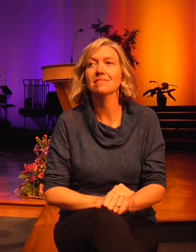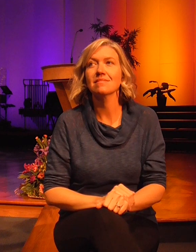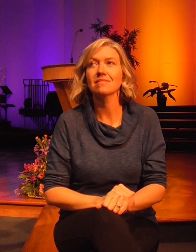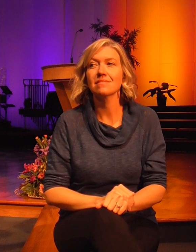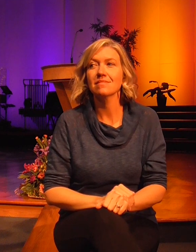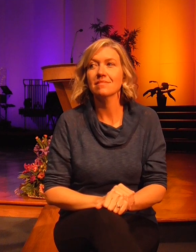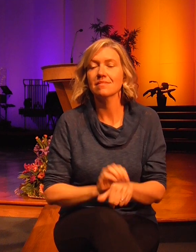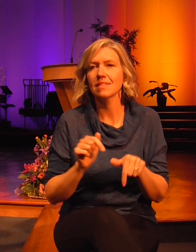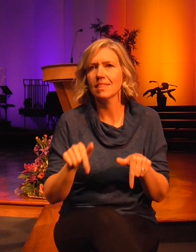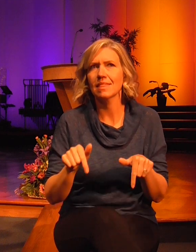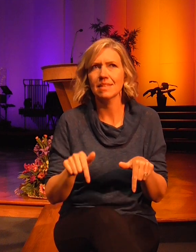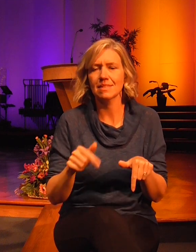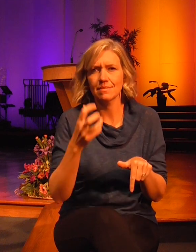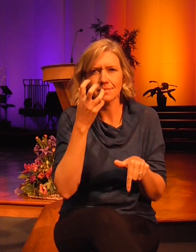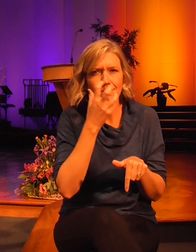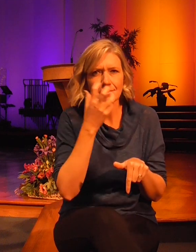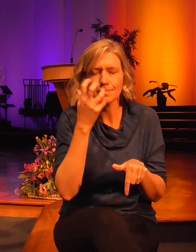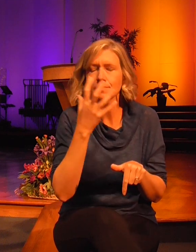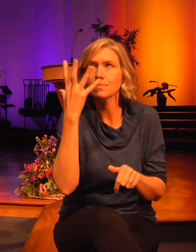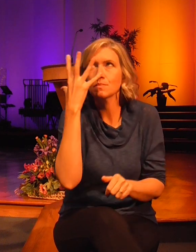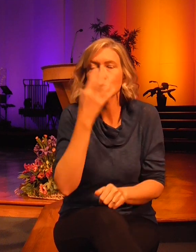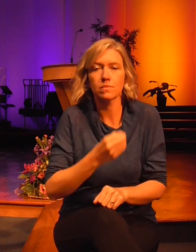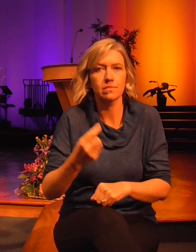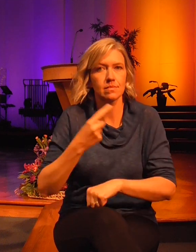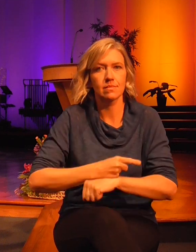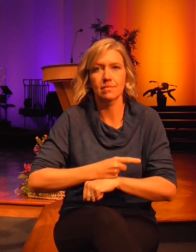this absolutely lovely day,